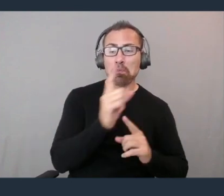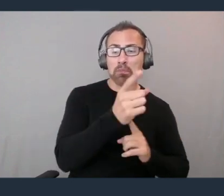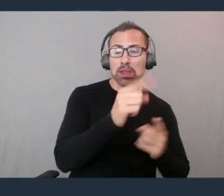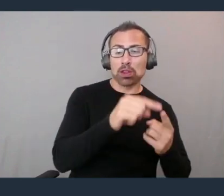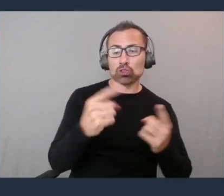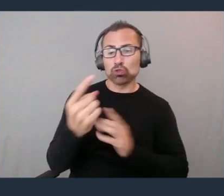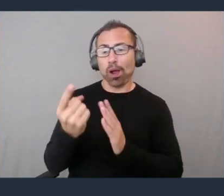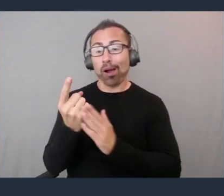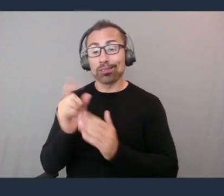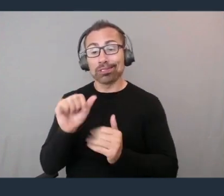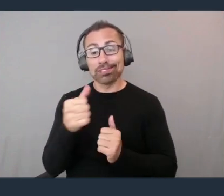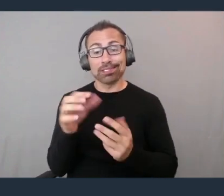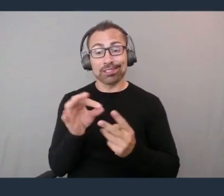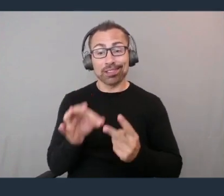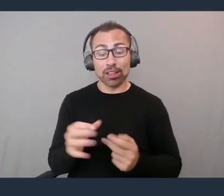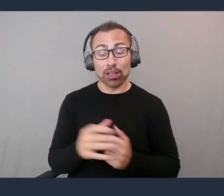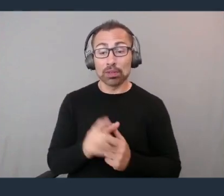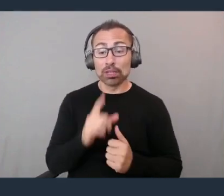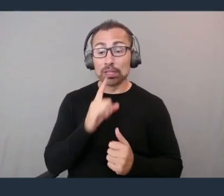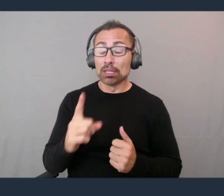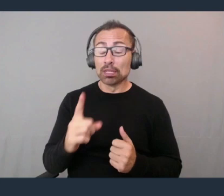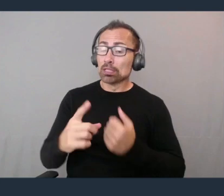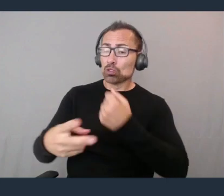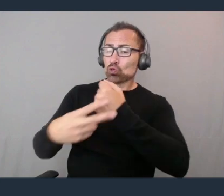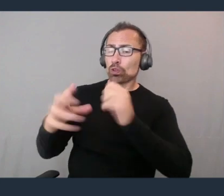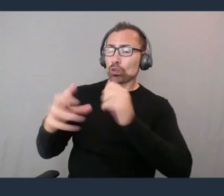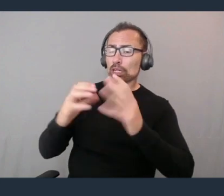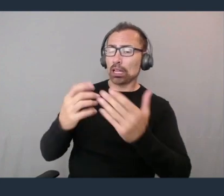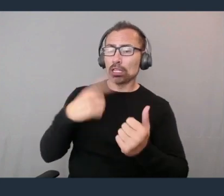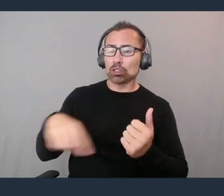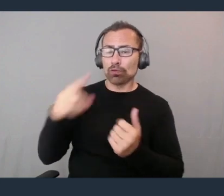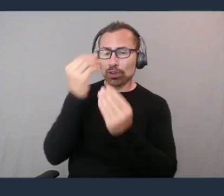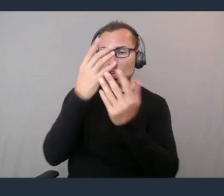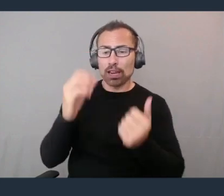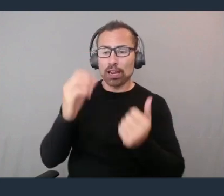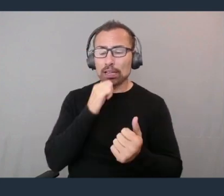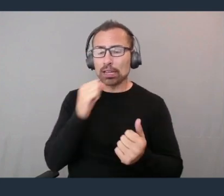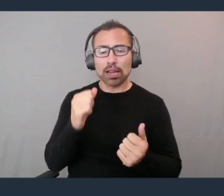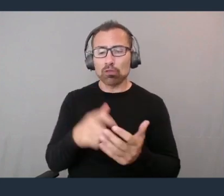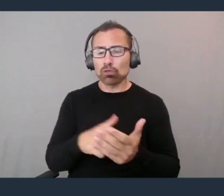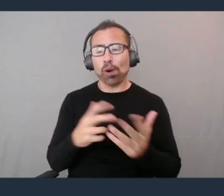storage class for archive data that does not require immediate access but